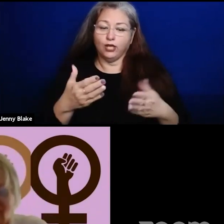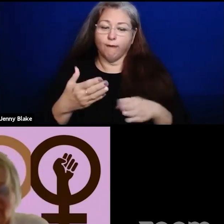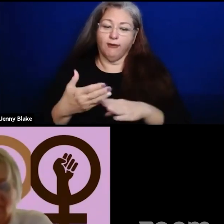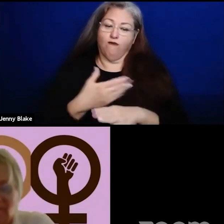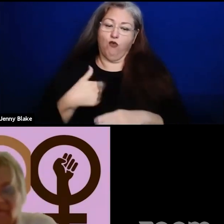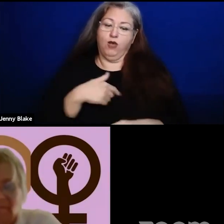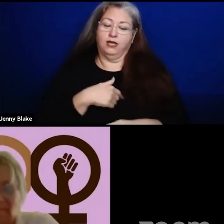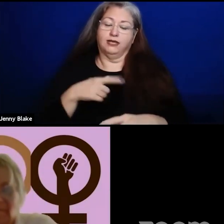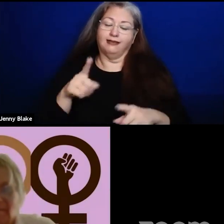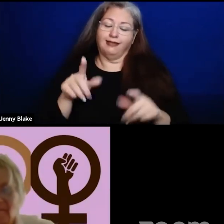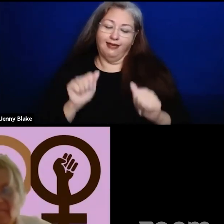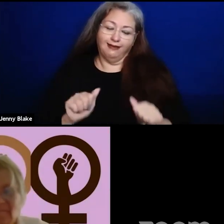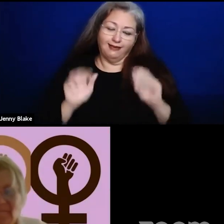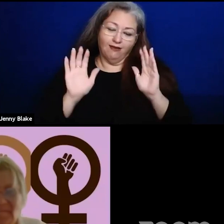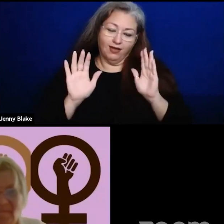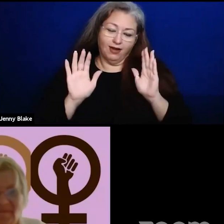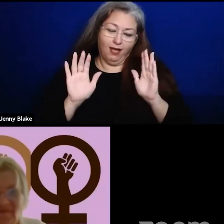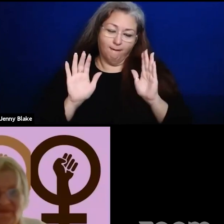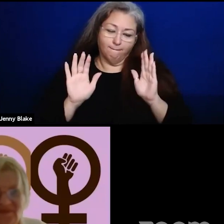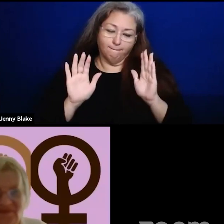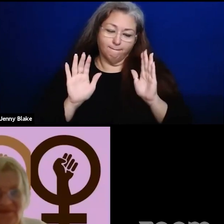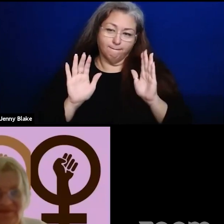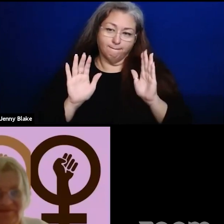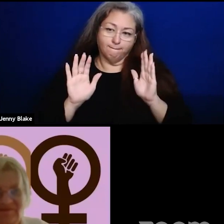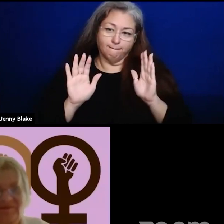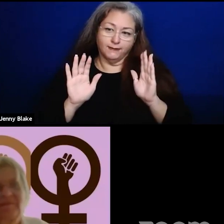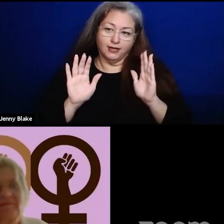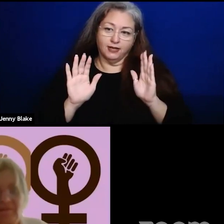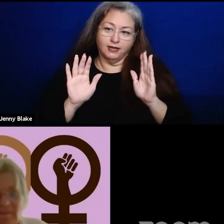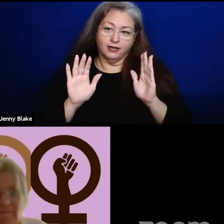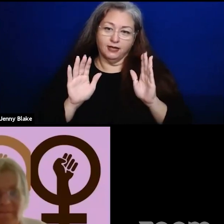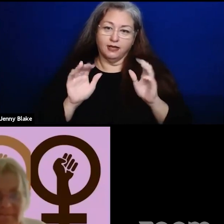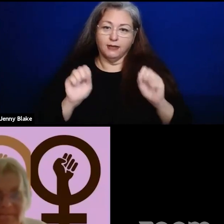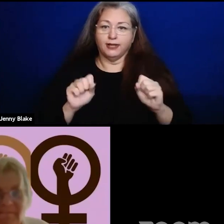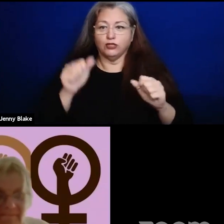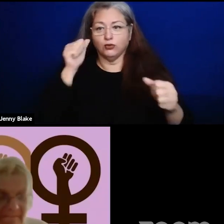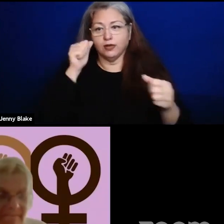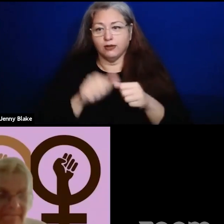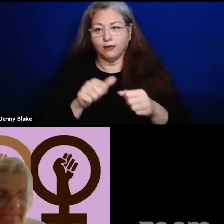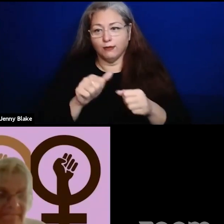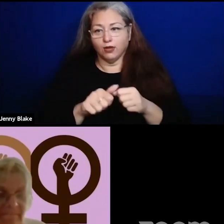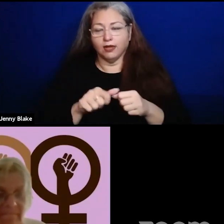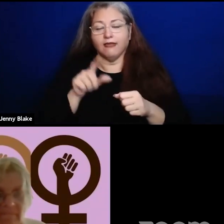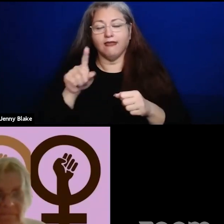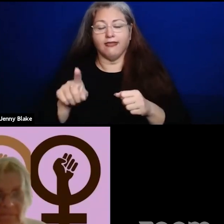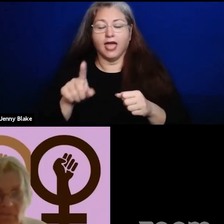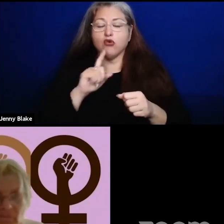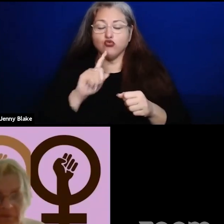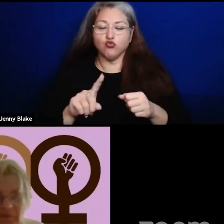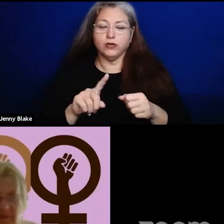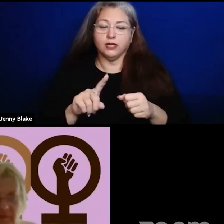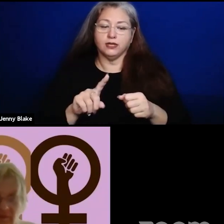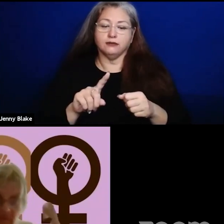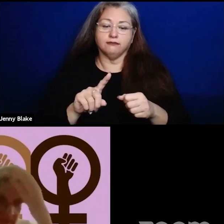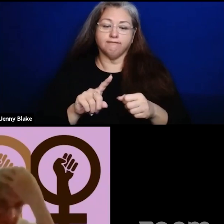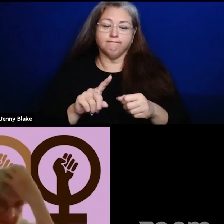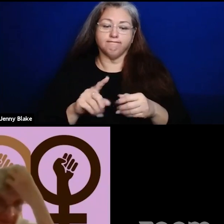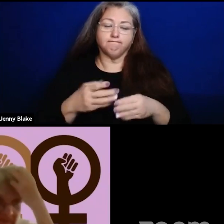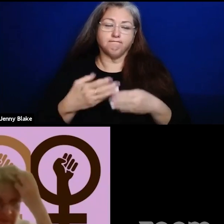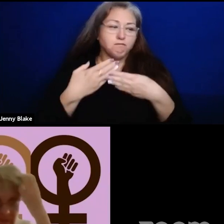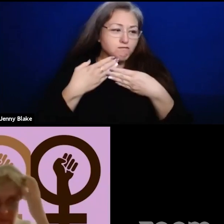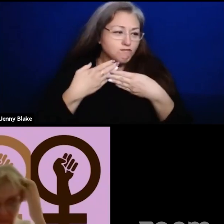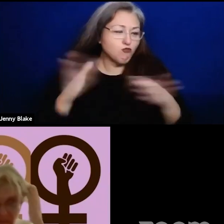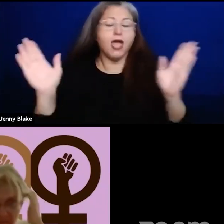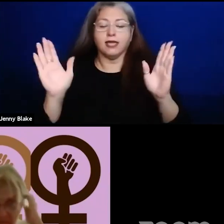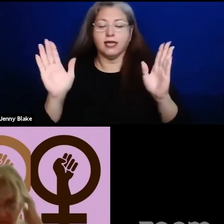up the gift of remembering and have opened doors for us, have busted areas